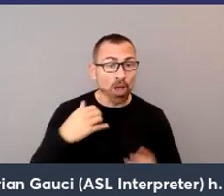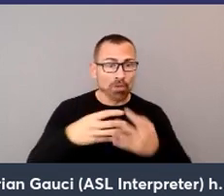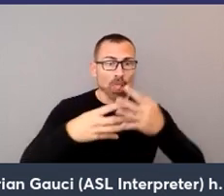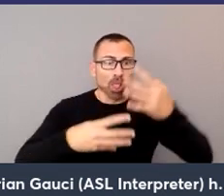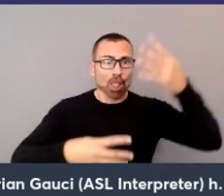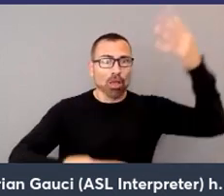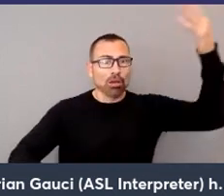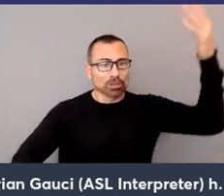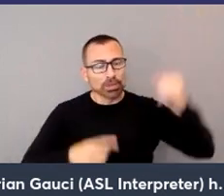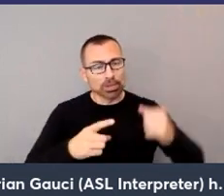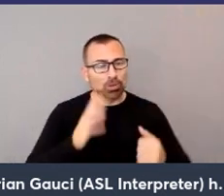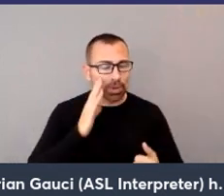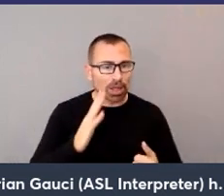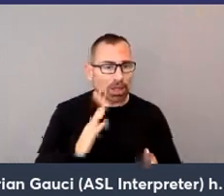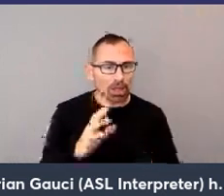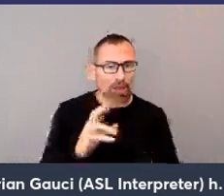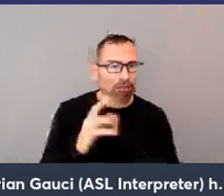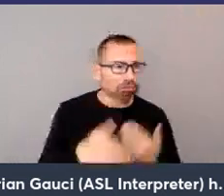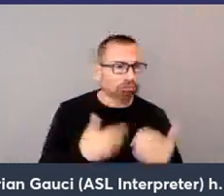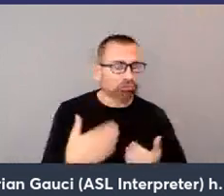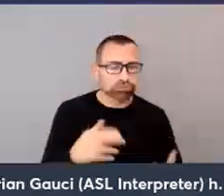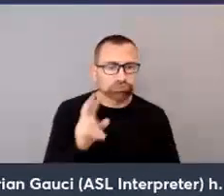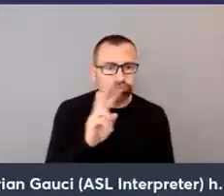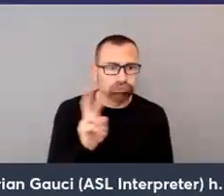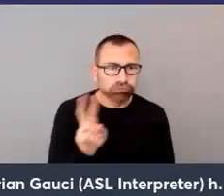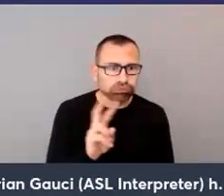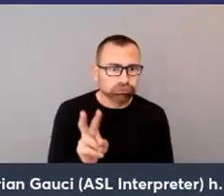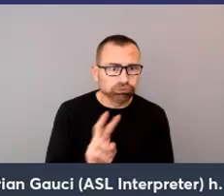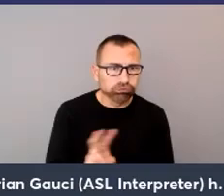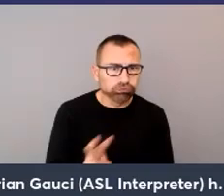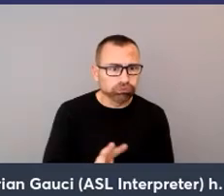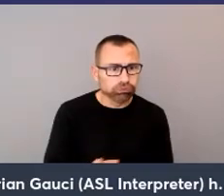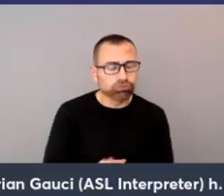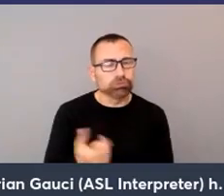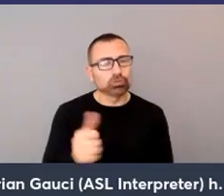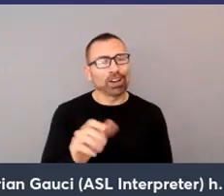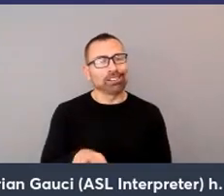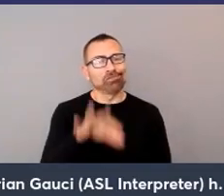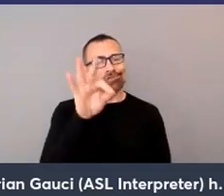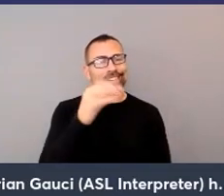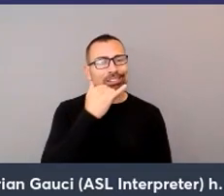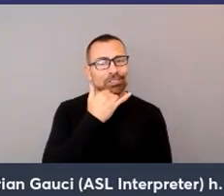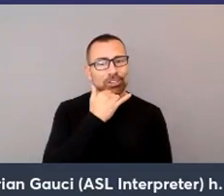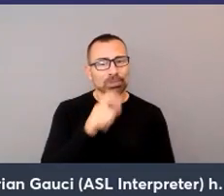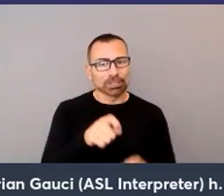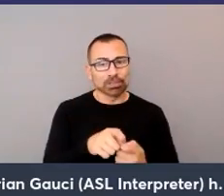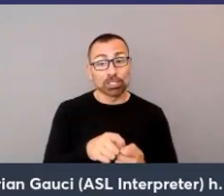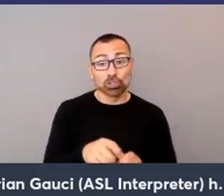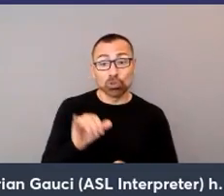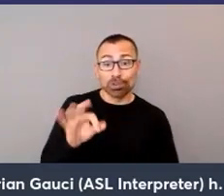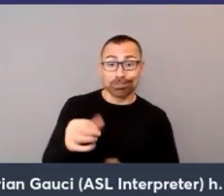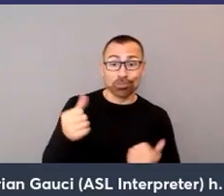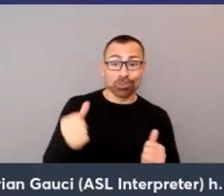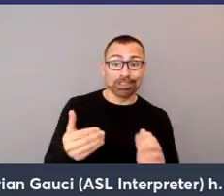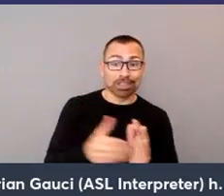quite a process to scroll through and try to find this error specifically. And so if we try this again,